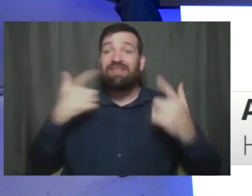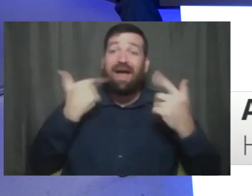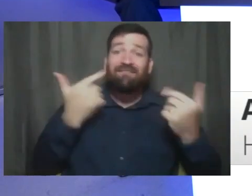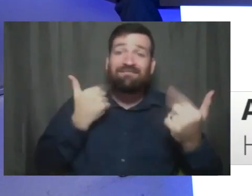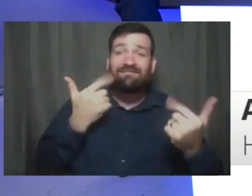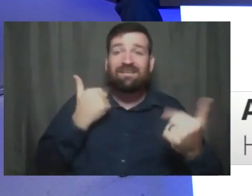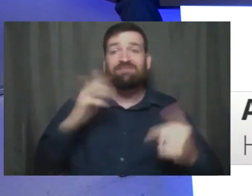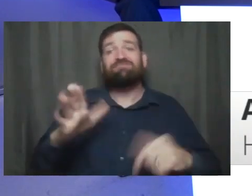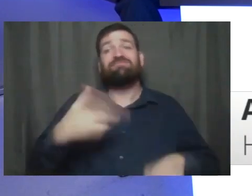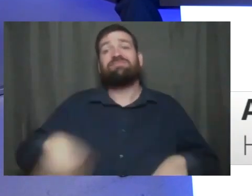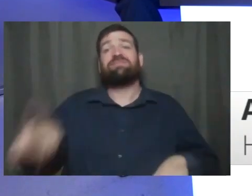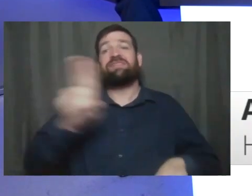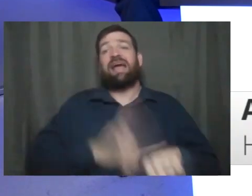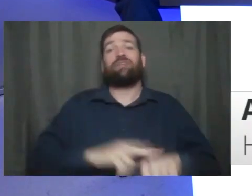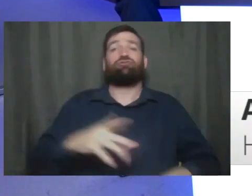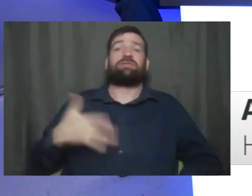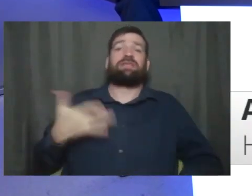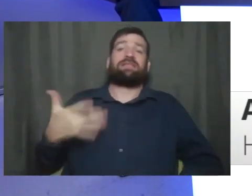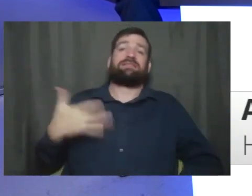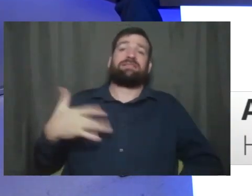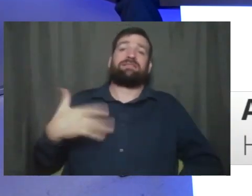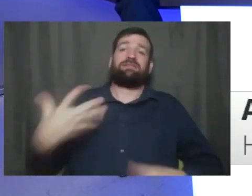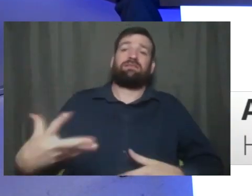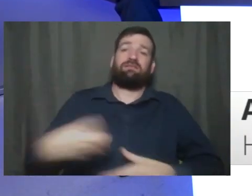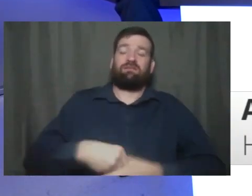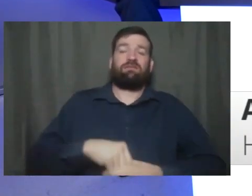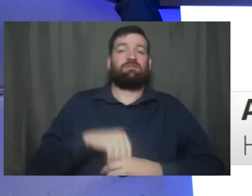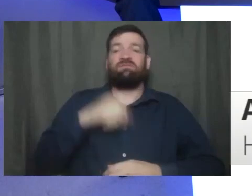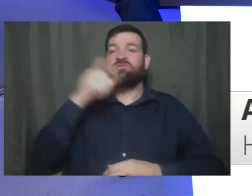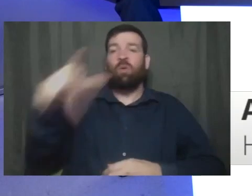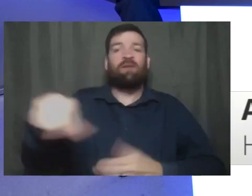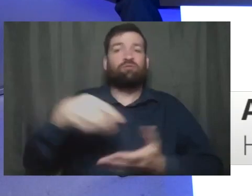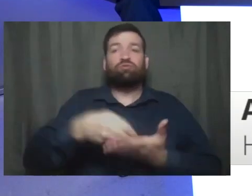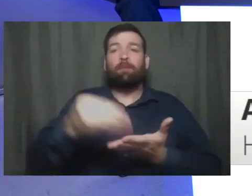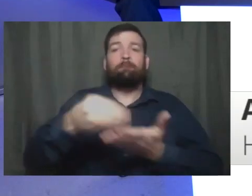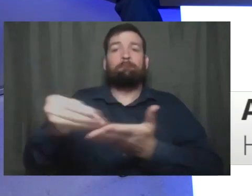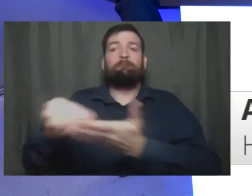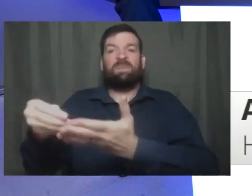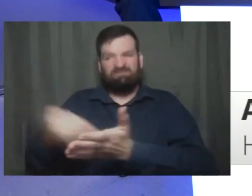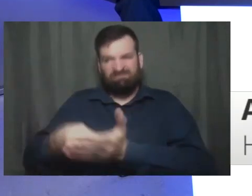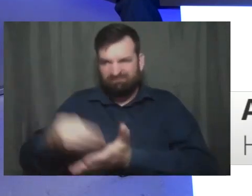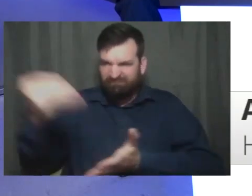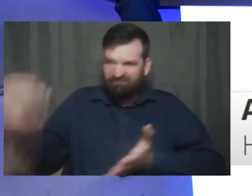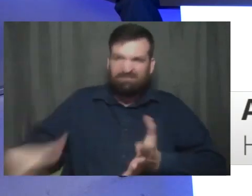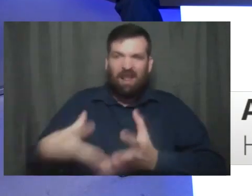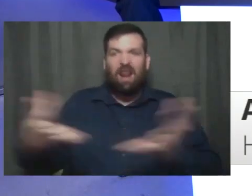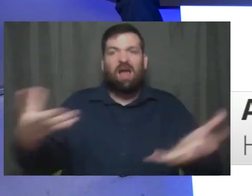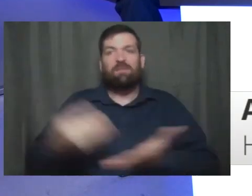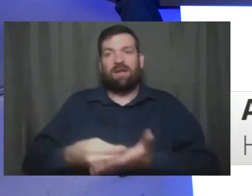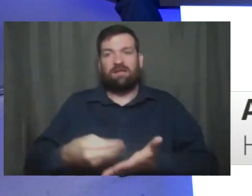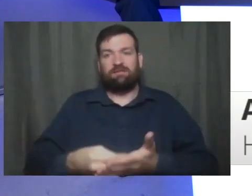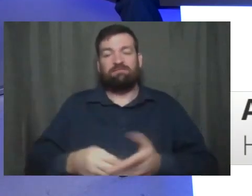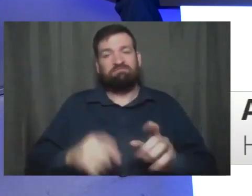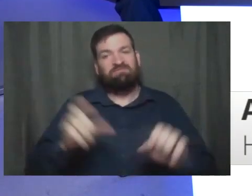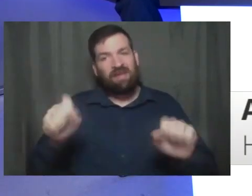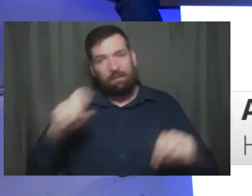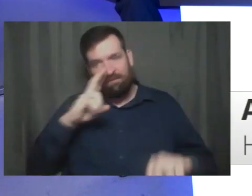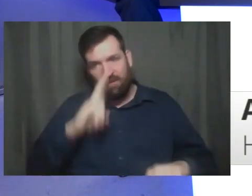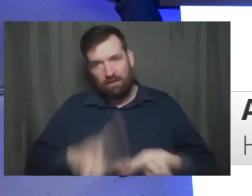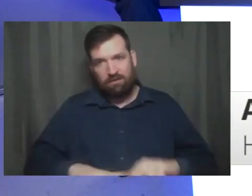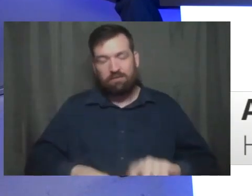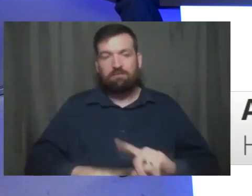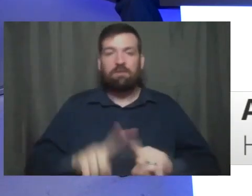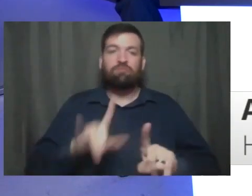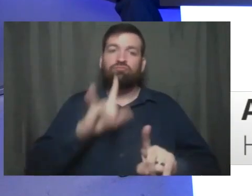natural senses coming into play. You don't have to go shopping and spend a lot of money, although that can be fun. But just really being in tune